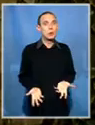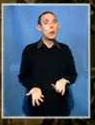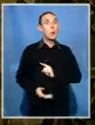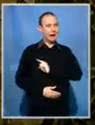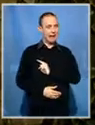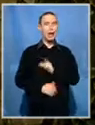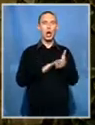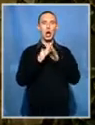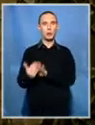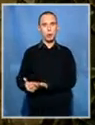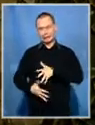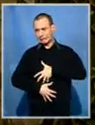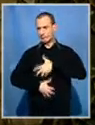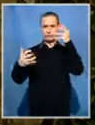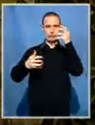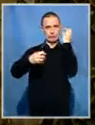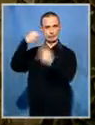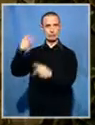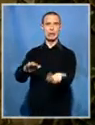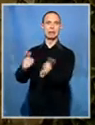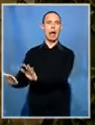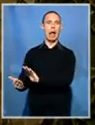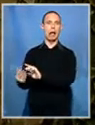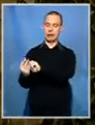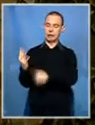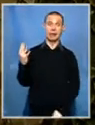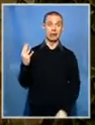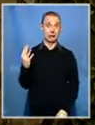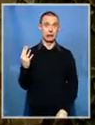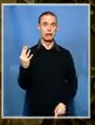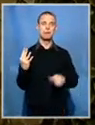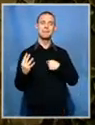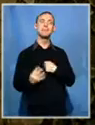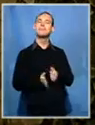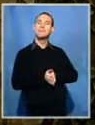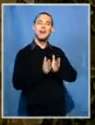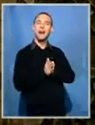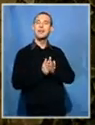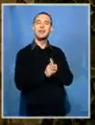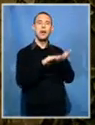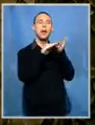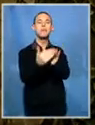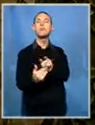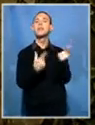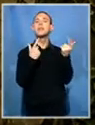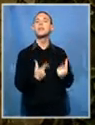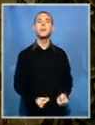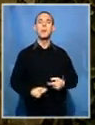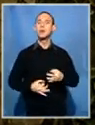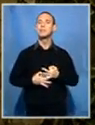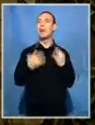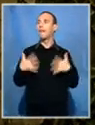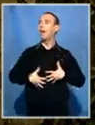They later died in the hands of the community. We strongly condemn the community taking law into their own